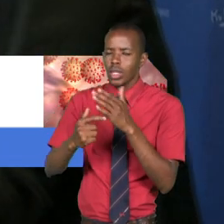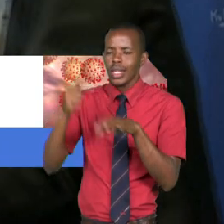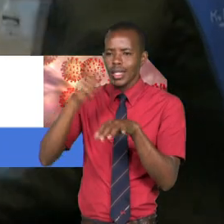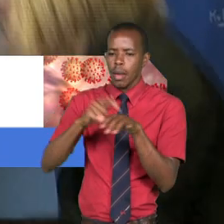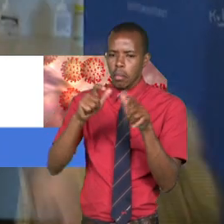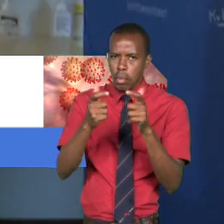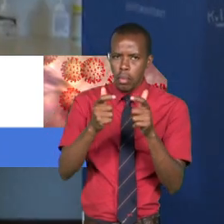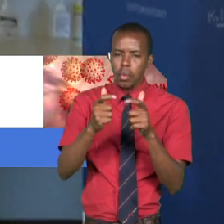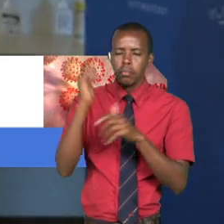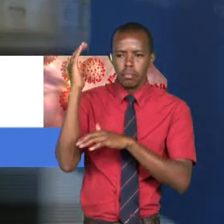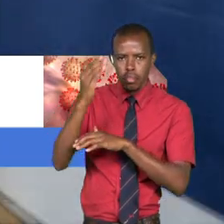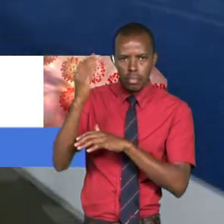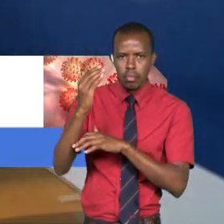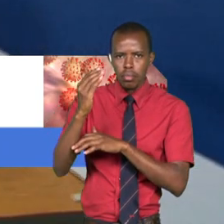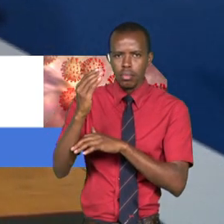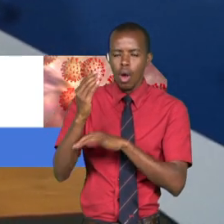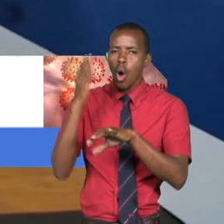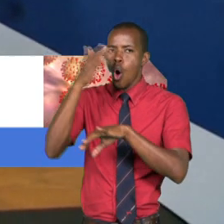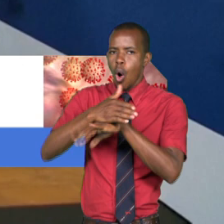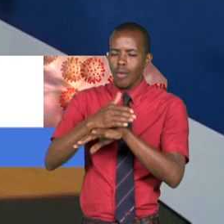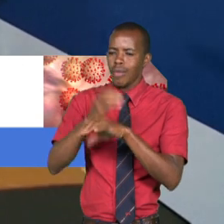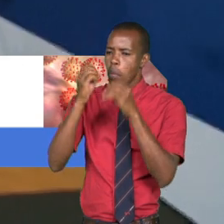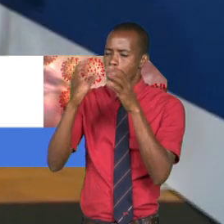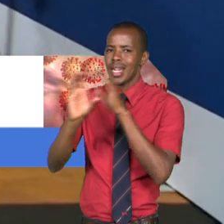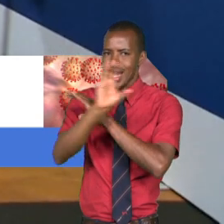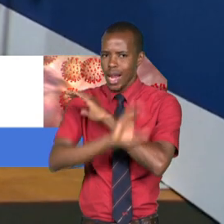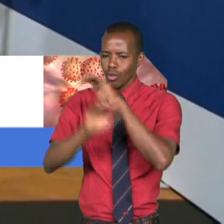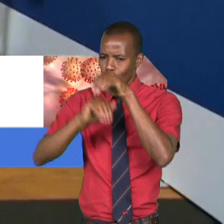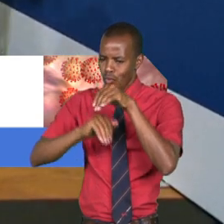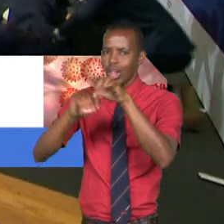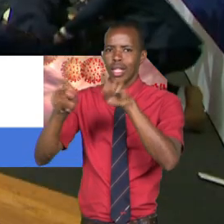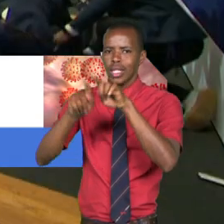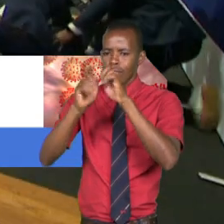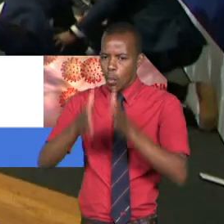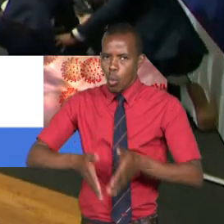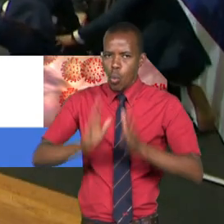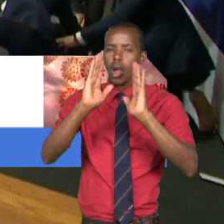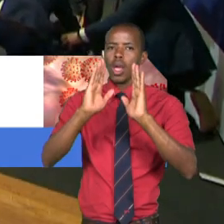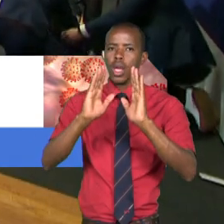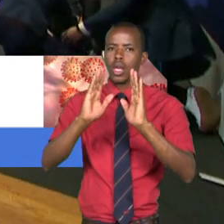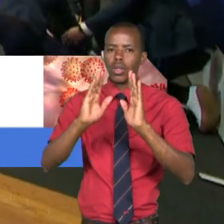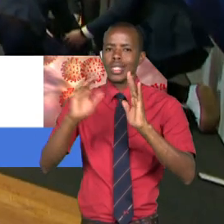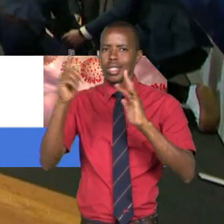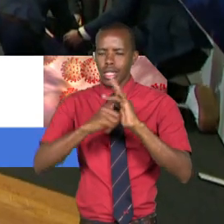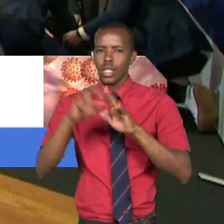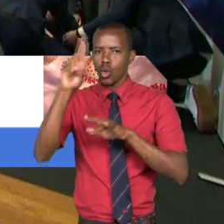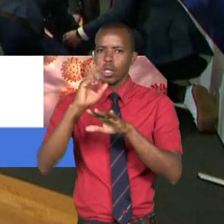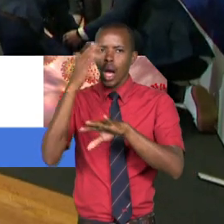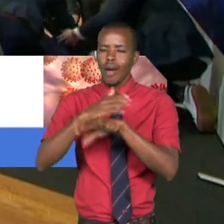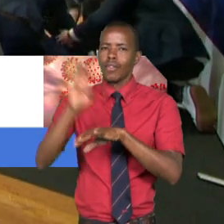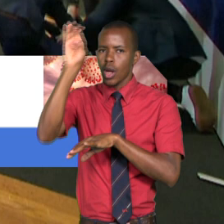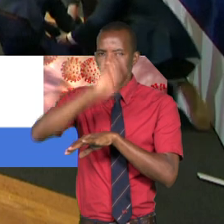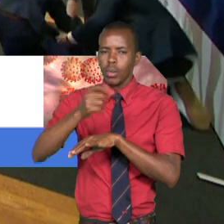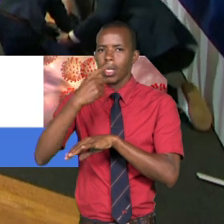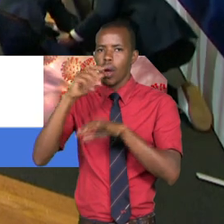in Copenhagen, where more than a dozen countries followed suit, most have subsequently resumed its use after the European